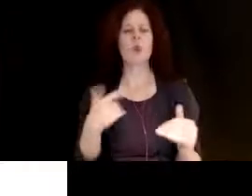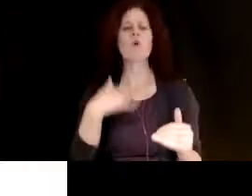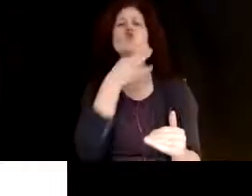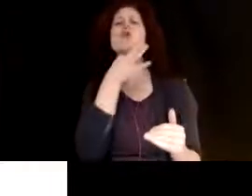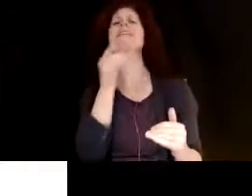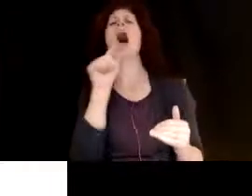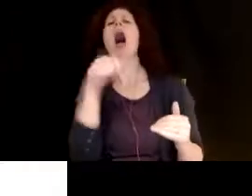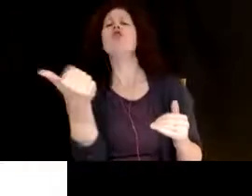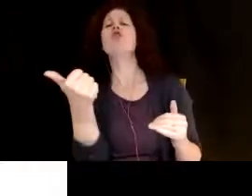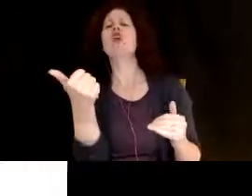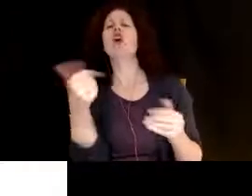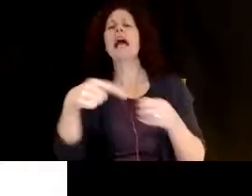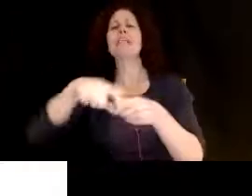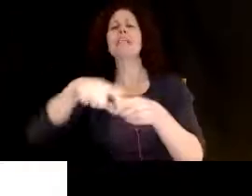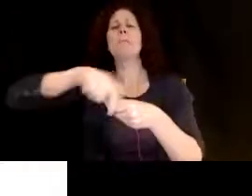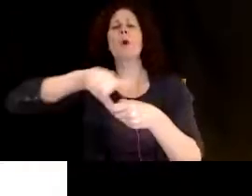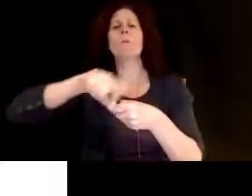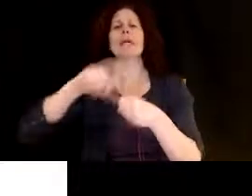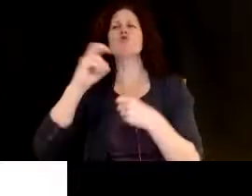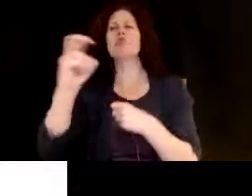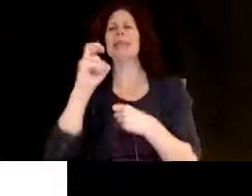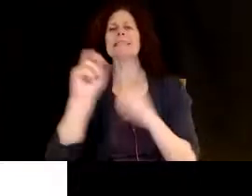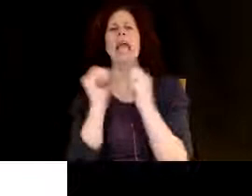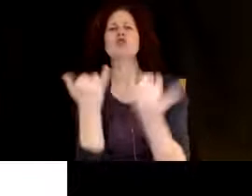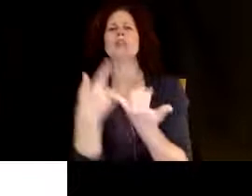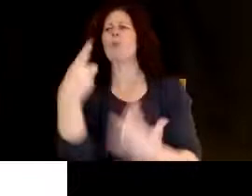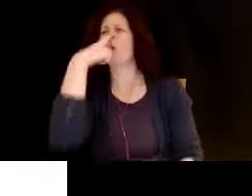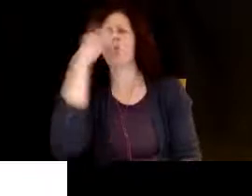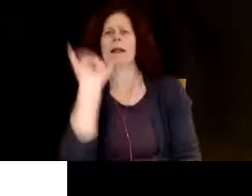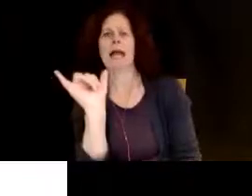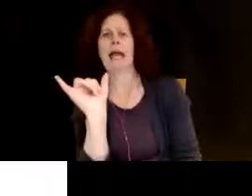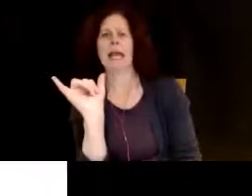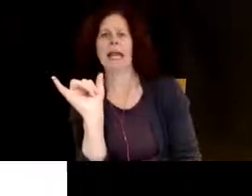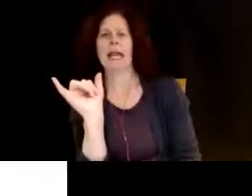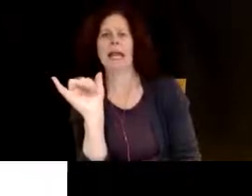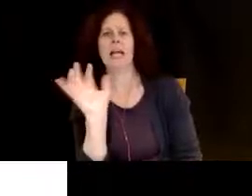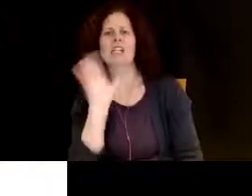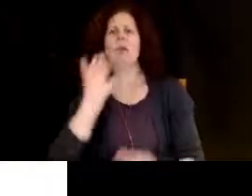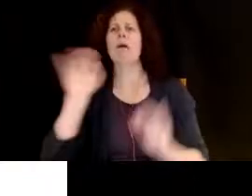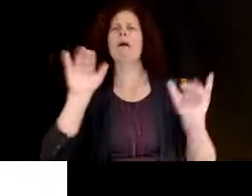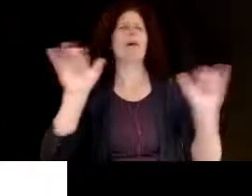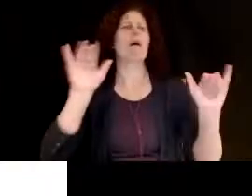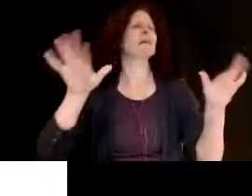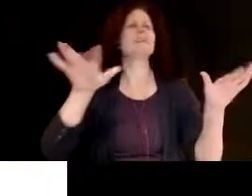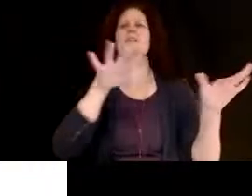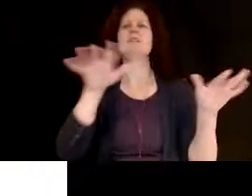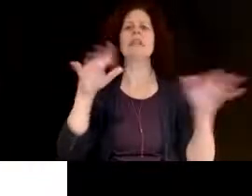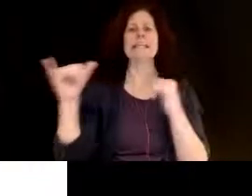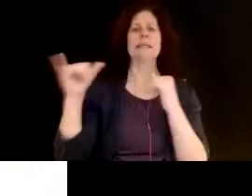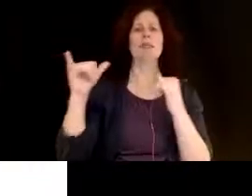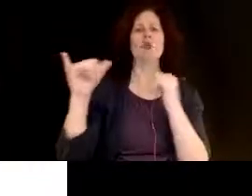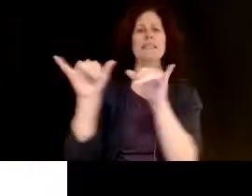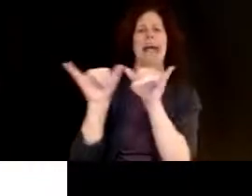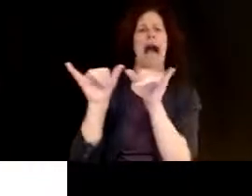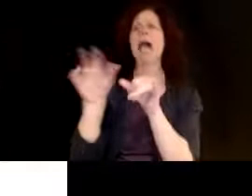transit agencies. And we did this through surveys and case studies with similar types of transit agencies in 10 regions across